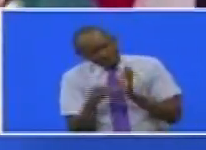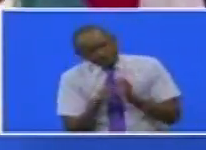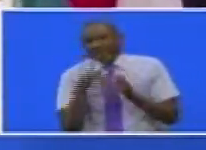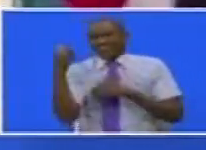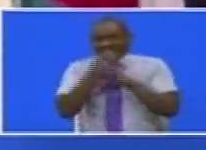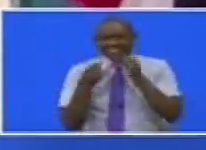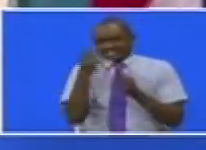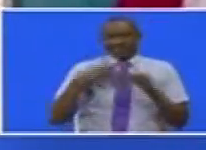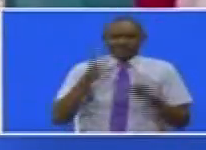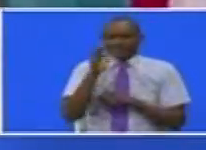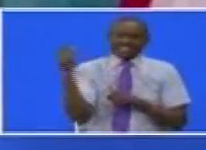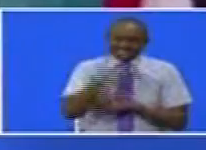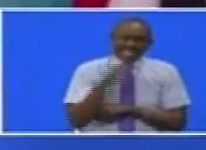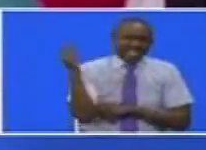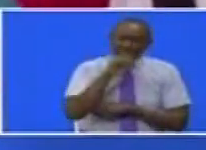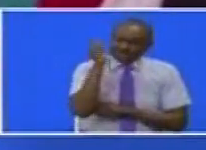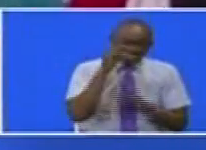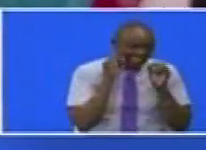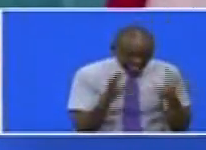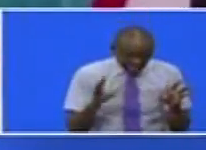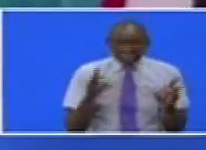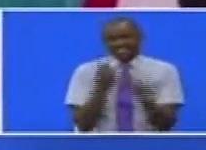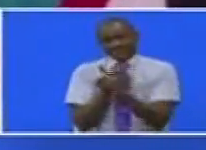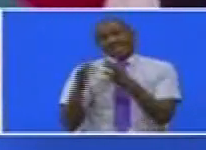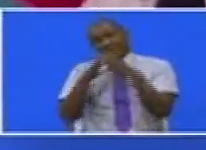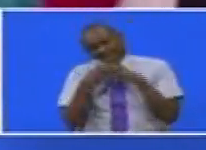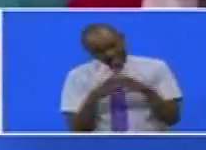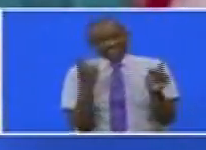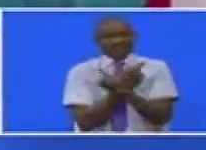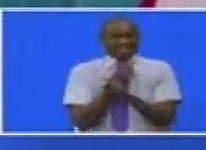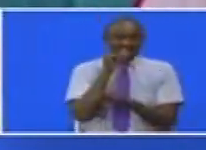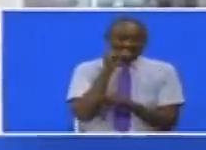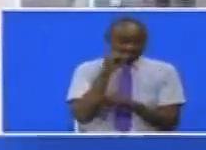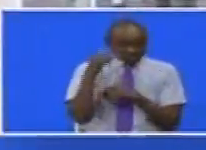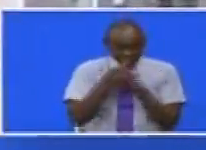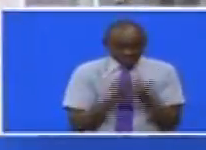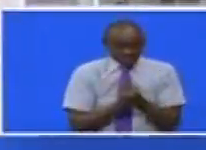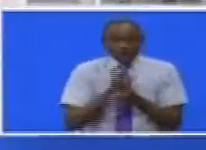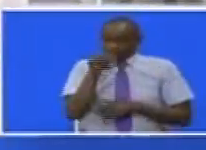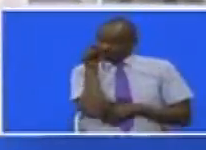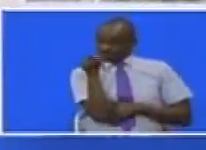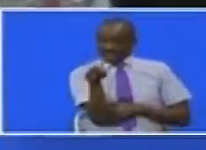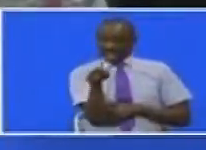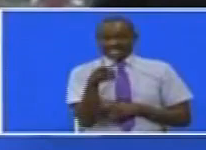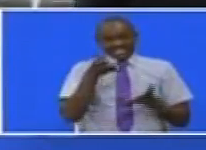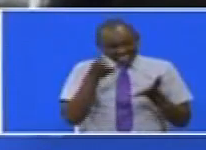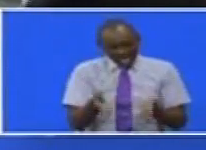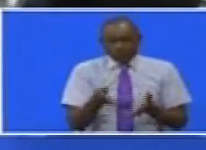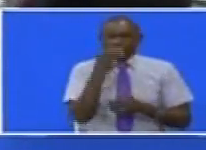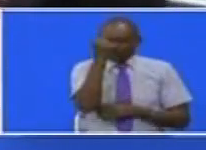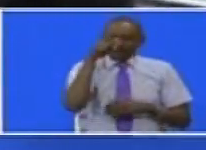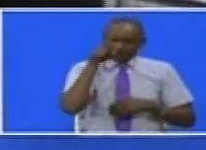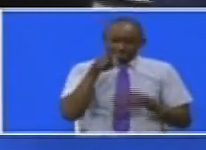advisories from primary tourism markets in Europe and the United States. Since then, the state has spent